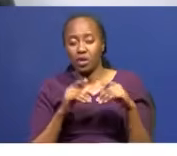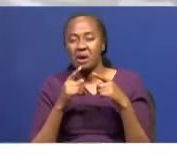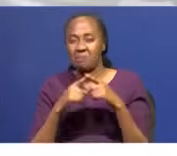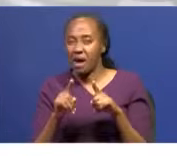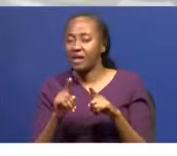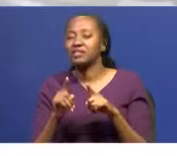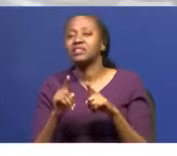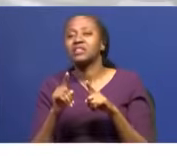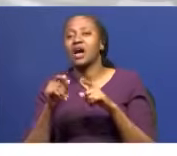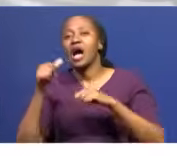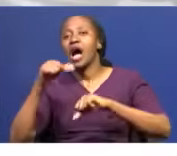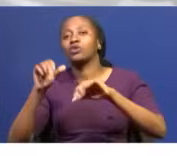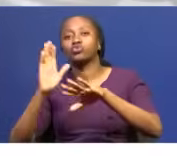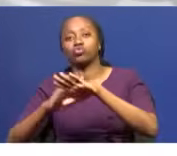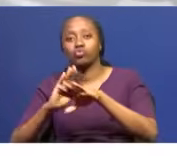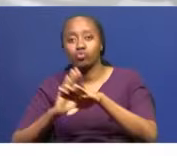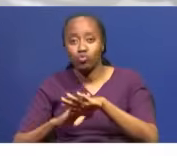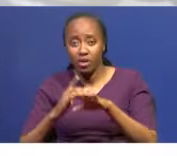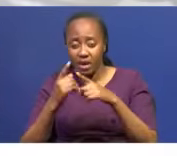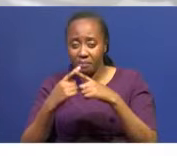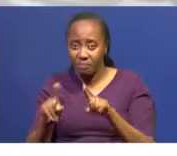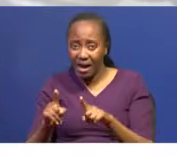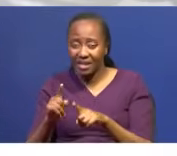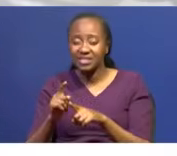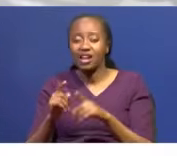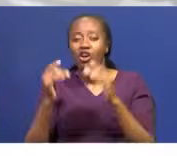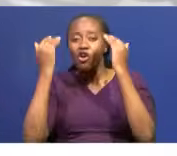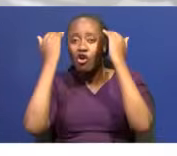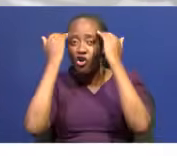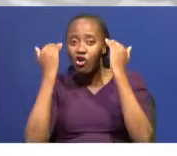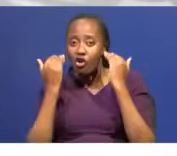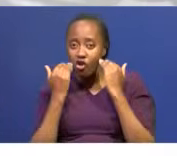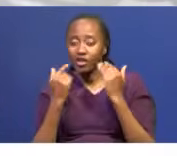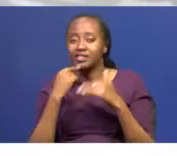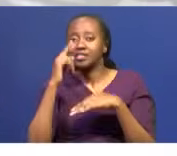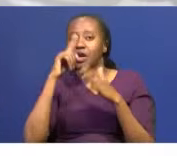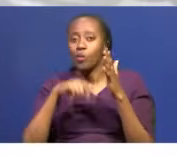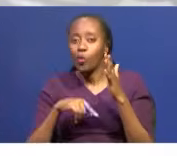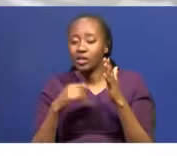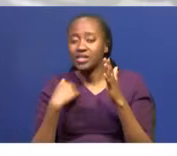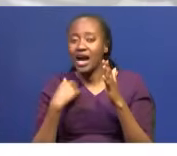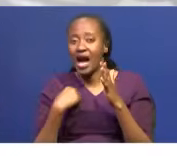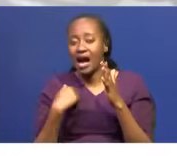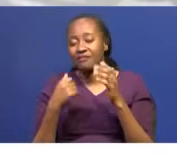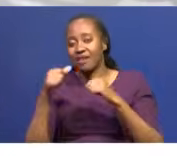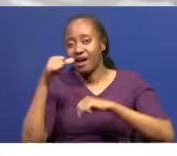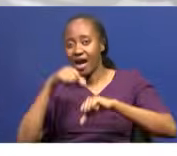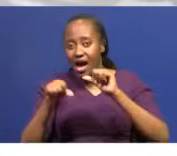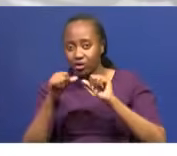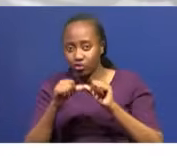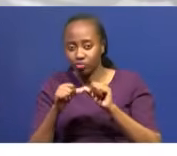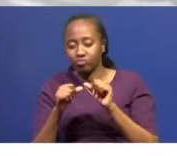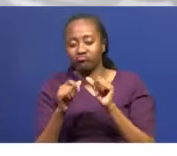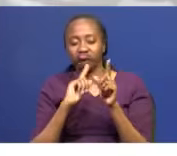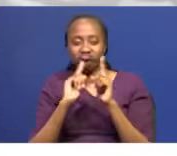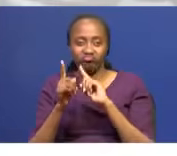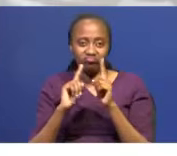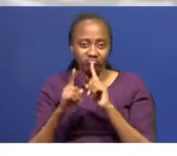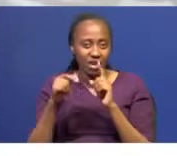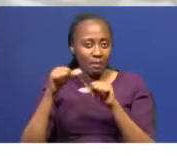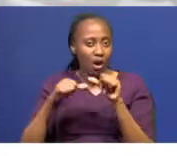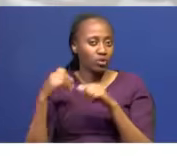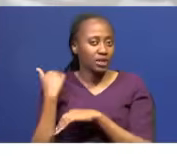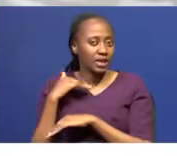interest. The court also ruled that while the DPP has wide discretion to institute or discontinue criminal